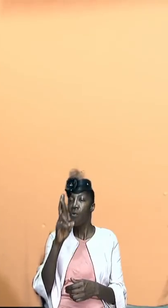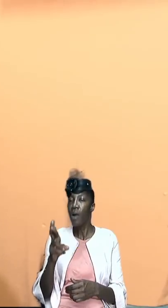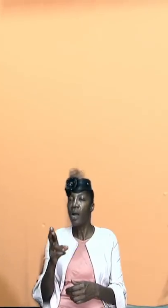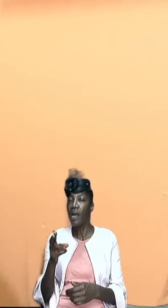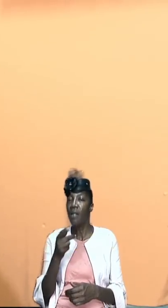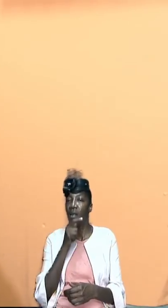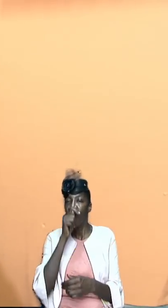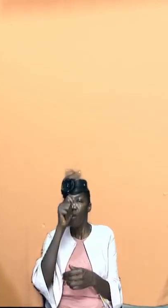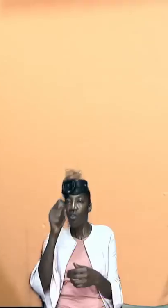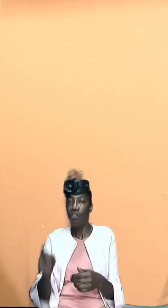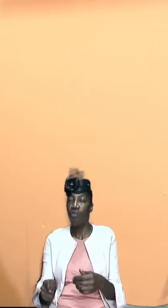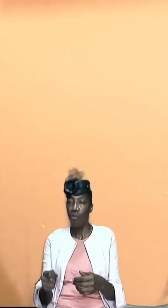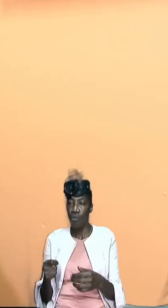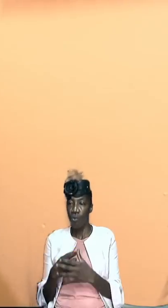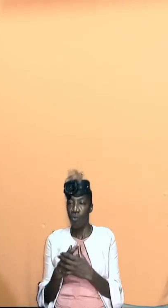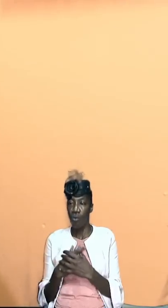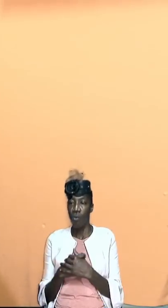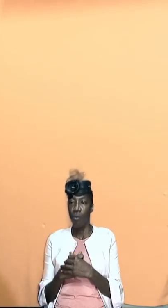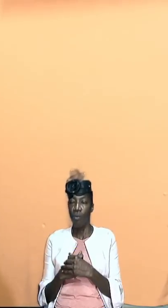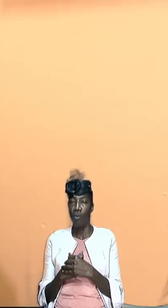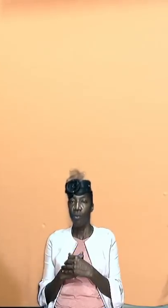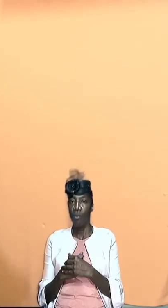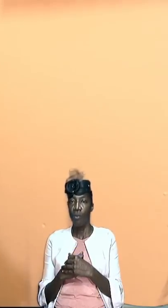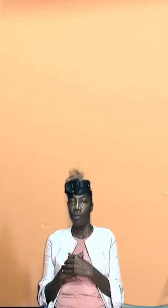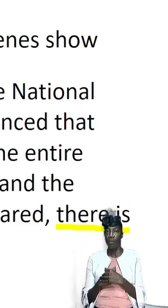So we go back to the screen to read the rest of